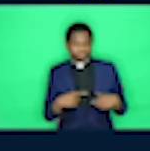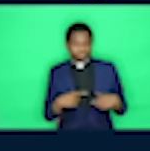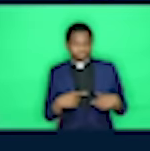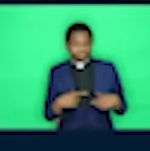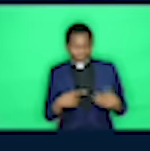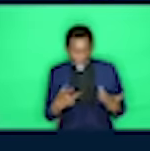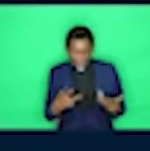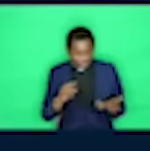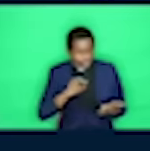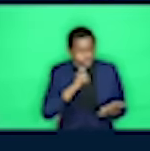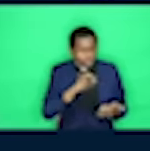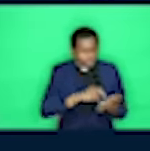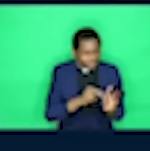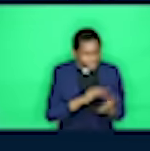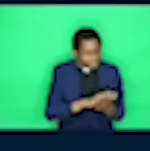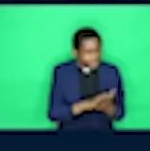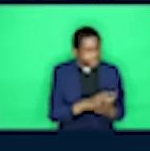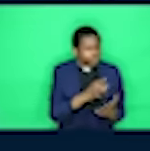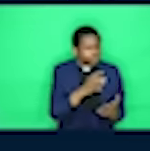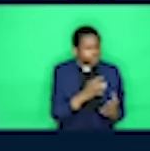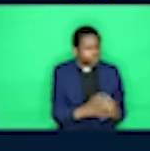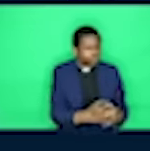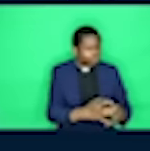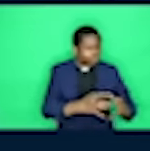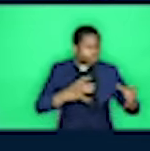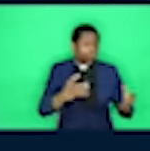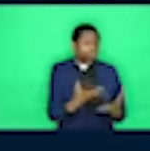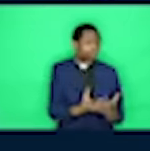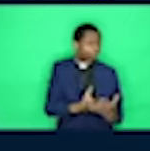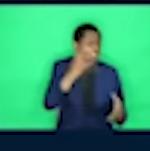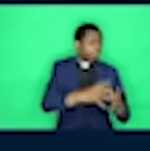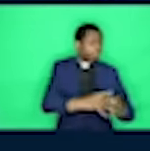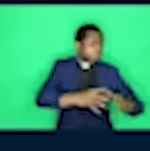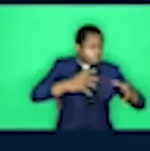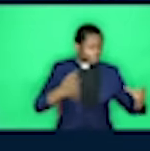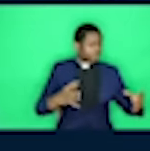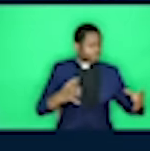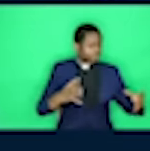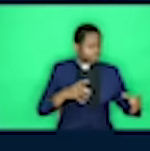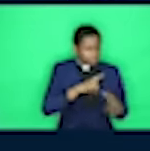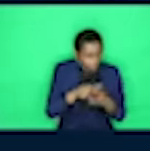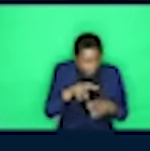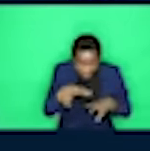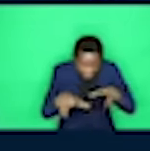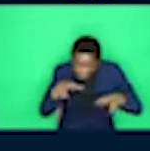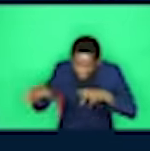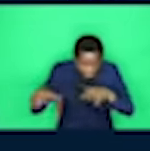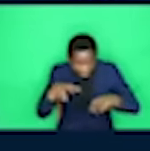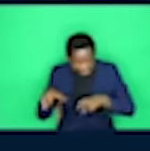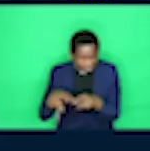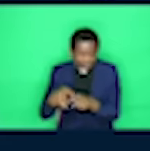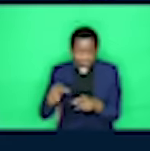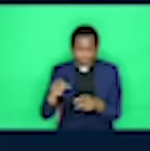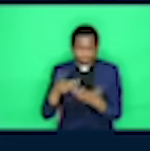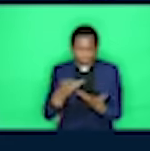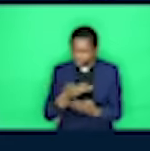extravagant. We and it's unye se o pre noma edia maho ana se unyame musunti